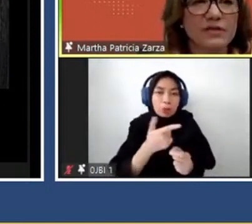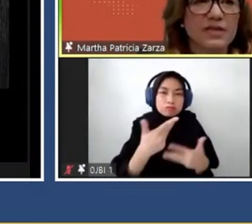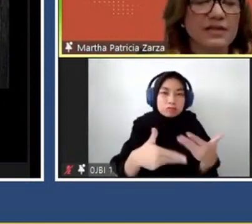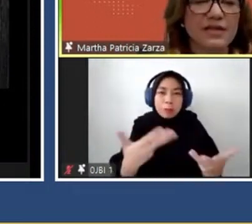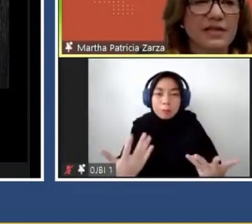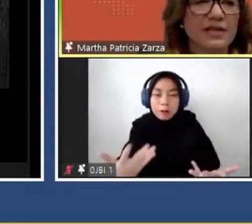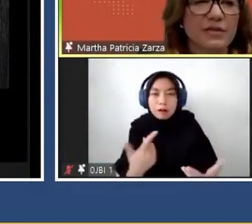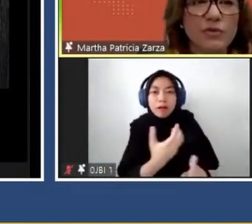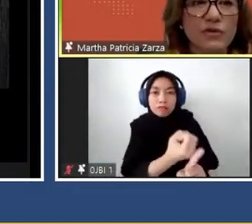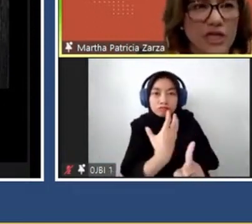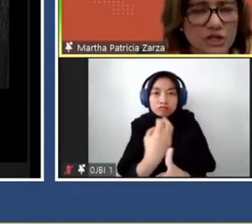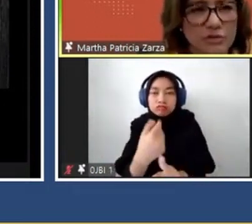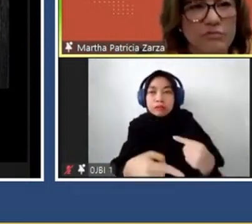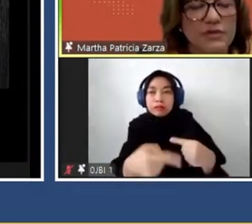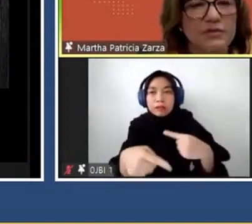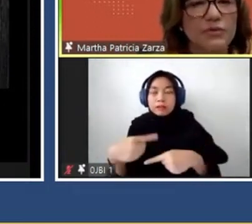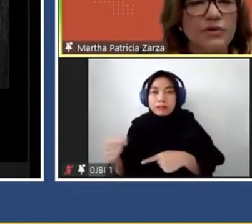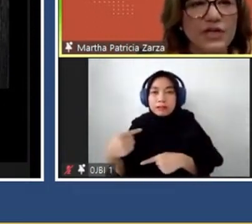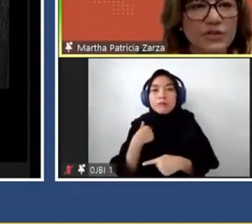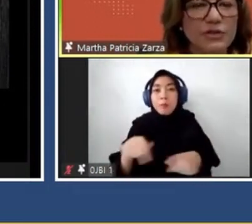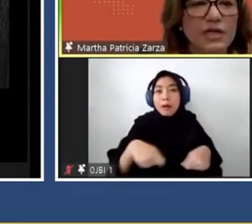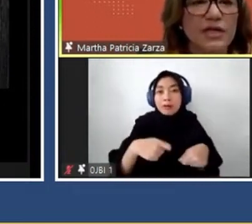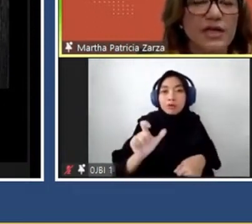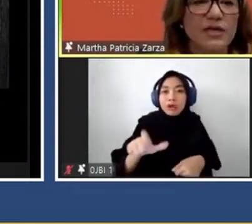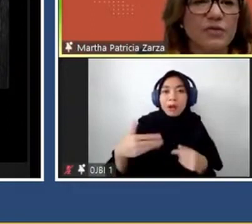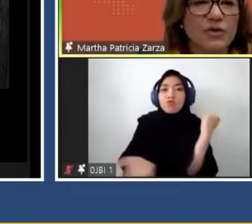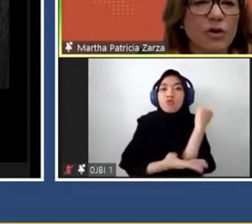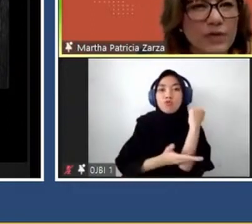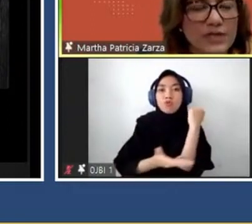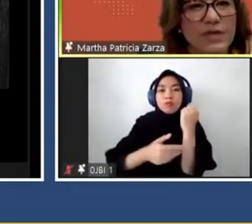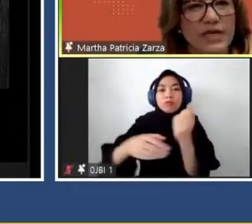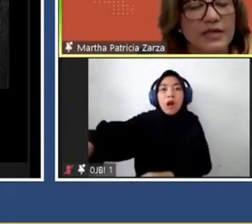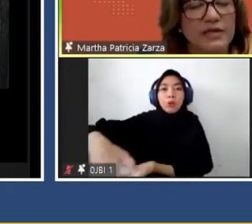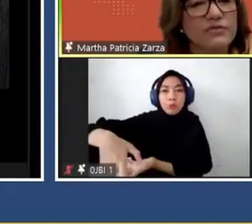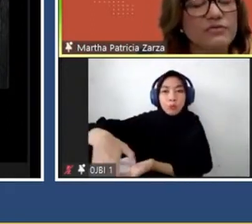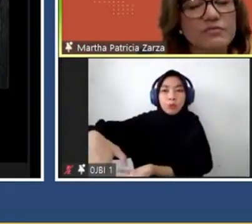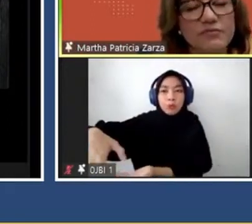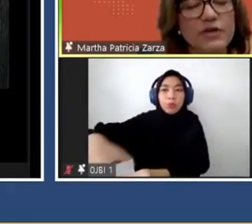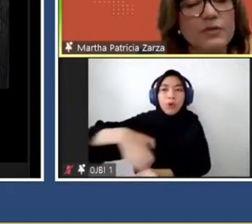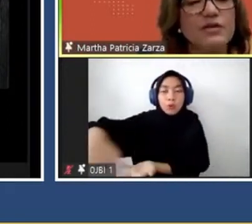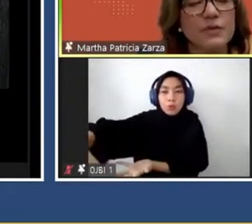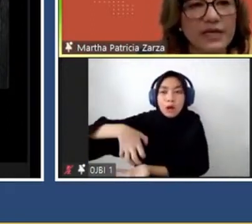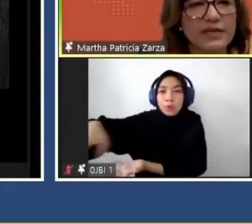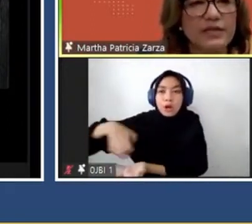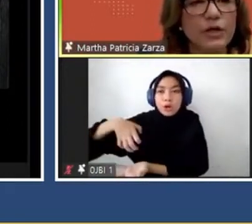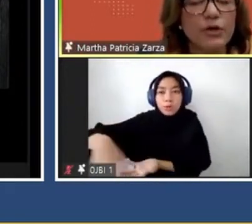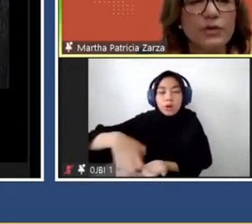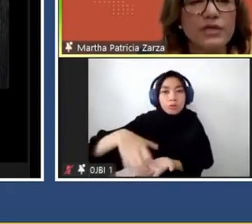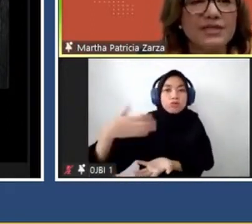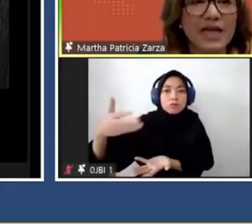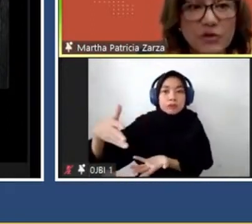out the wood collection. Wood collection, it was always related or frequently